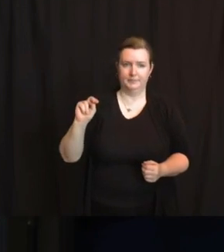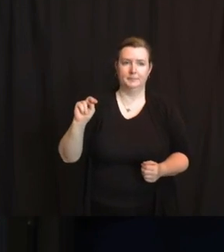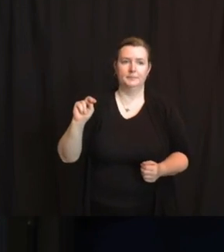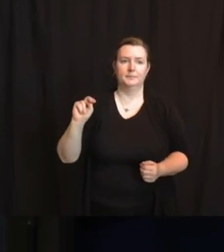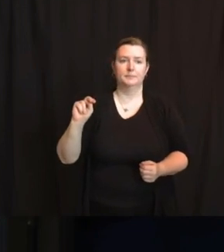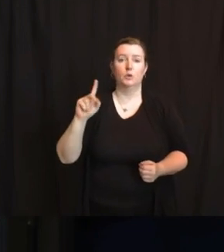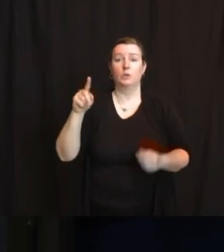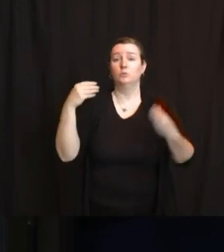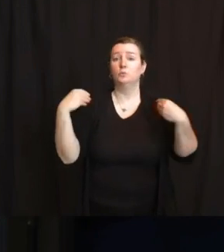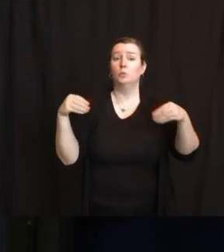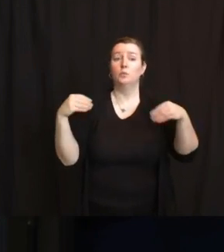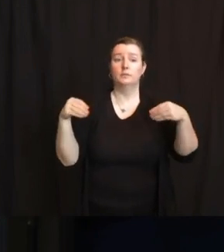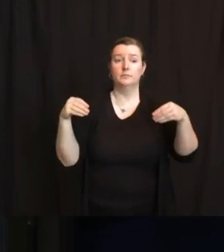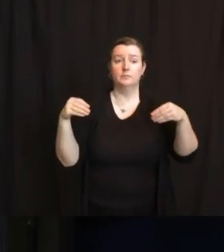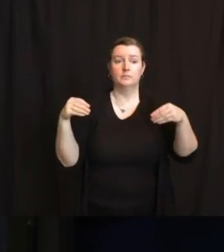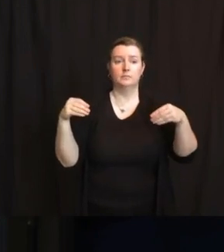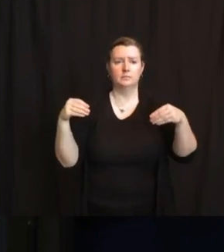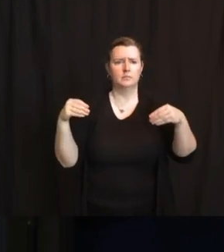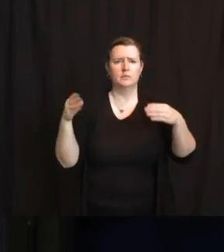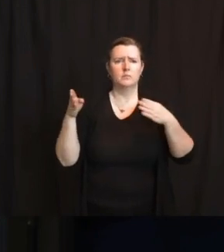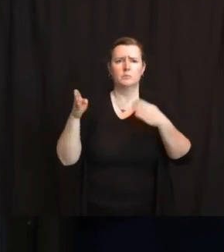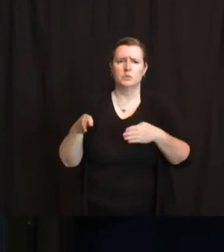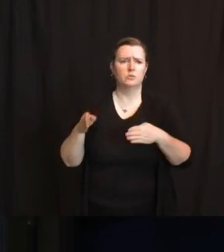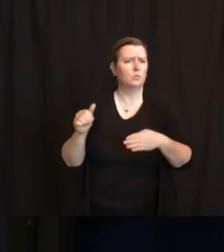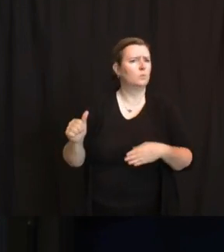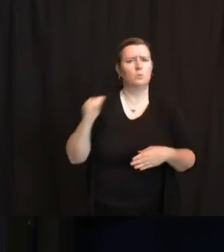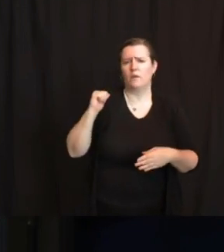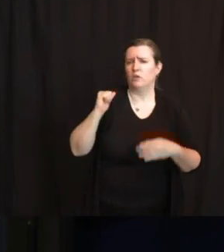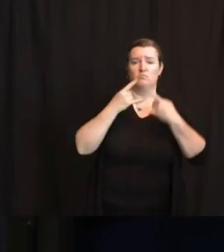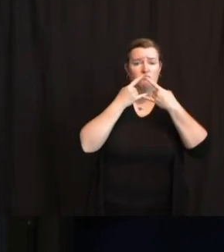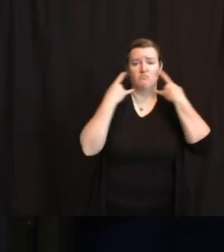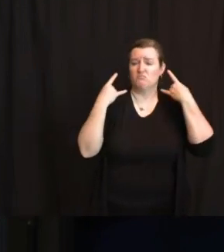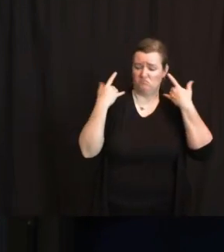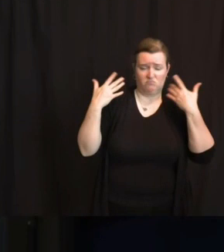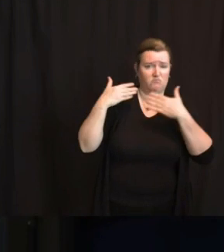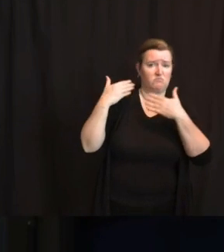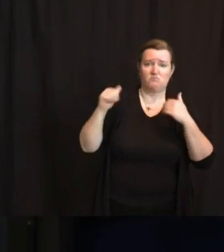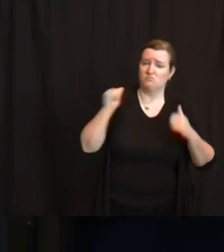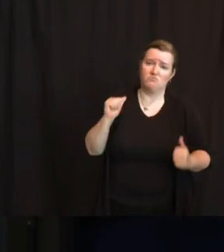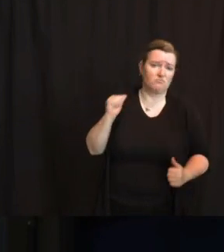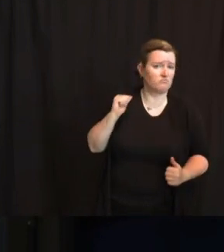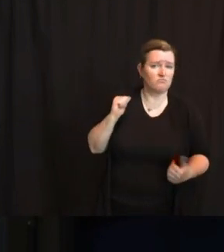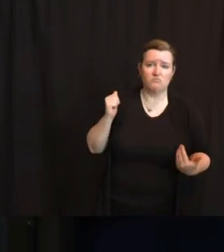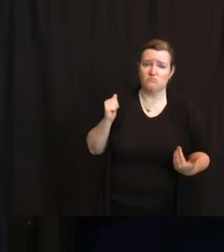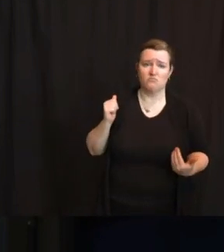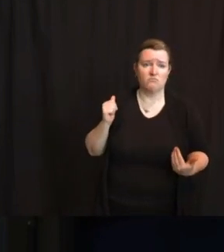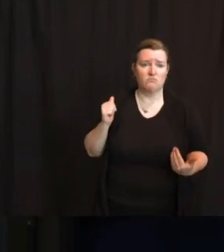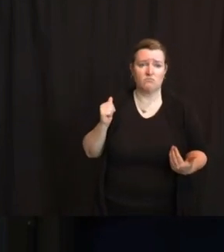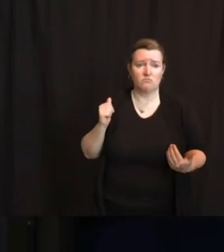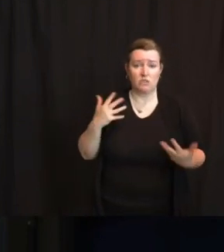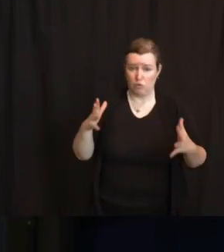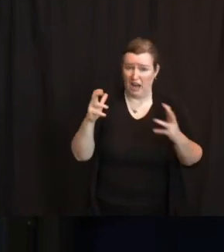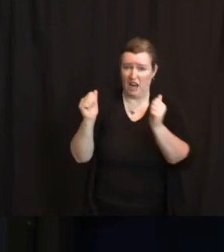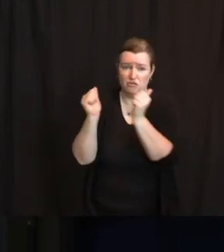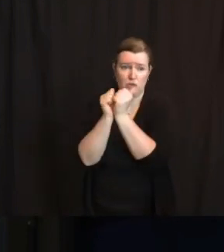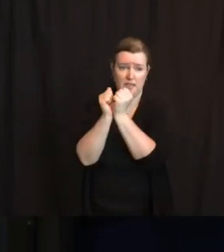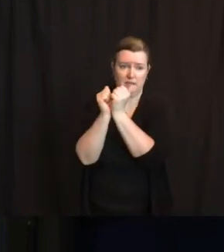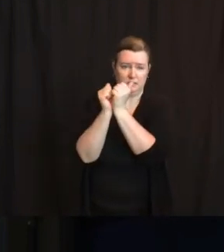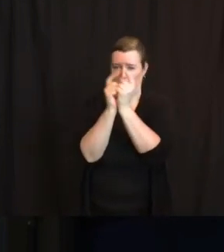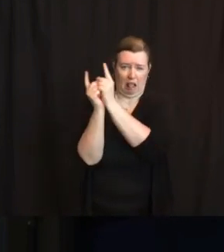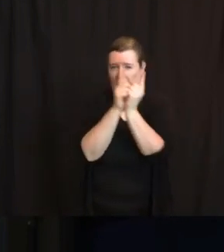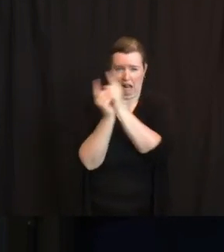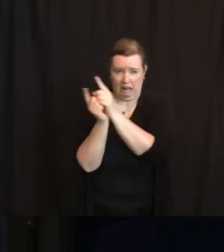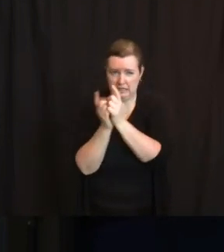subject was refusing to put a mask on. Ultimately, they tried to arrest him, wrestled him. He was charged